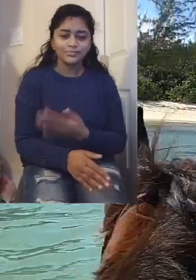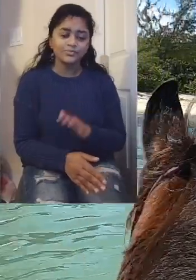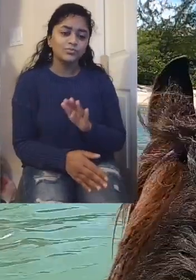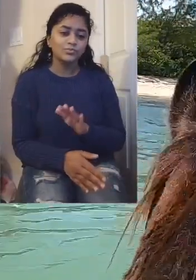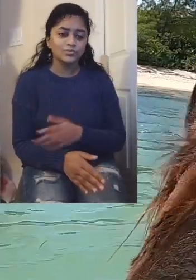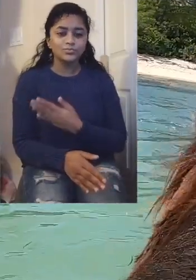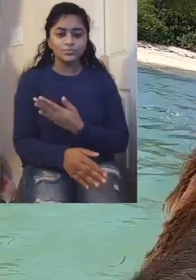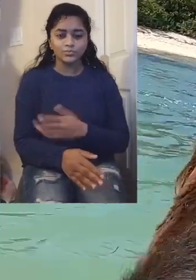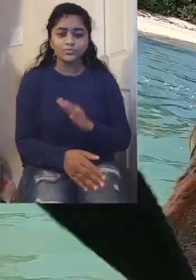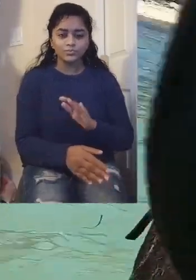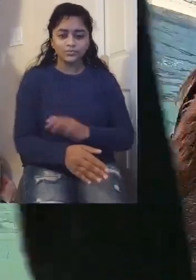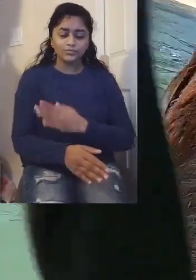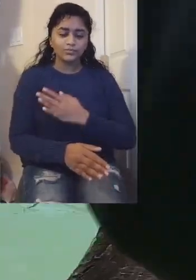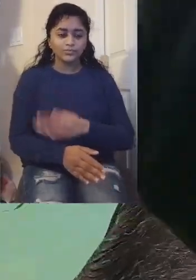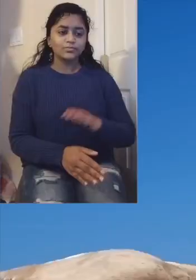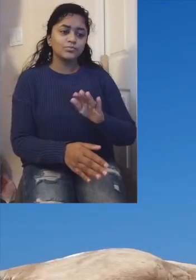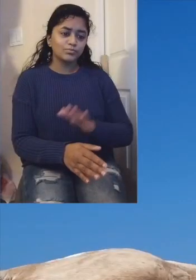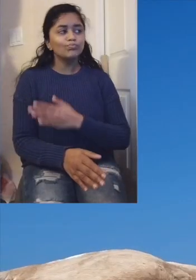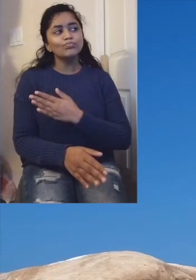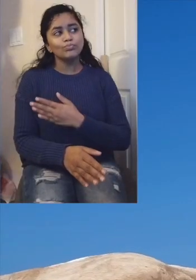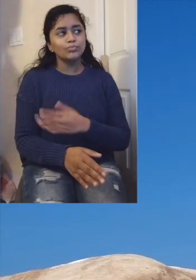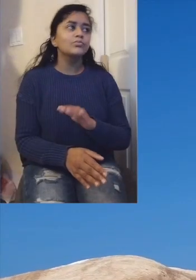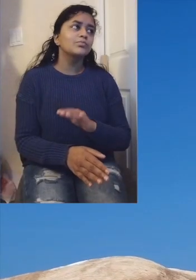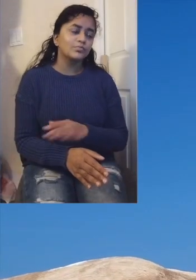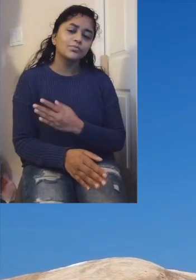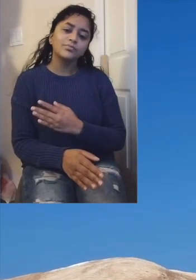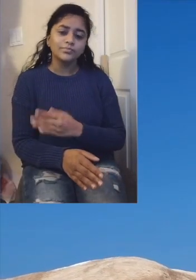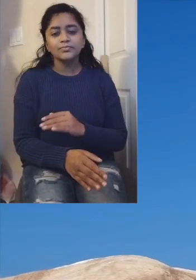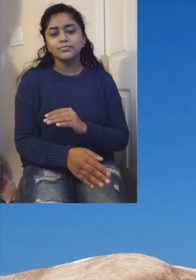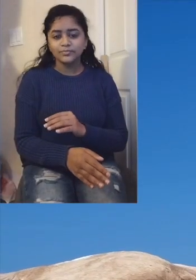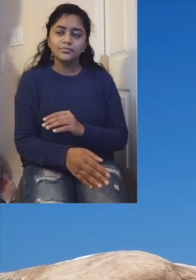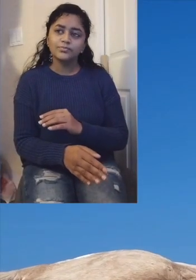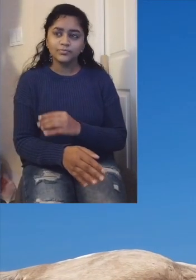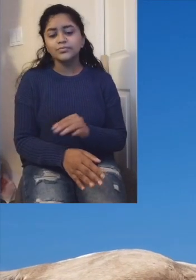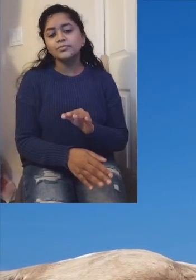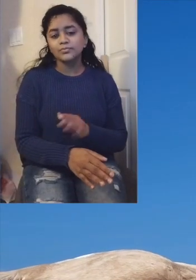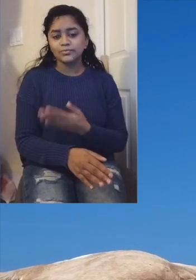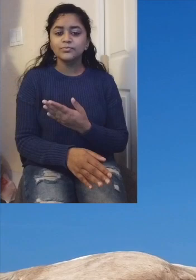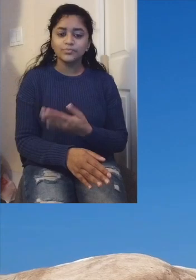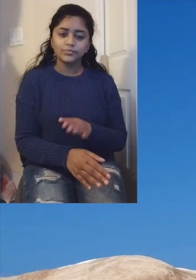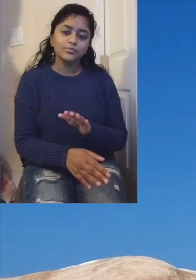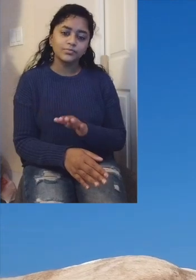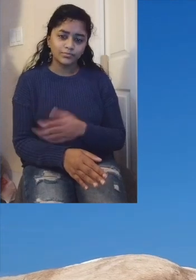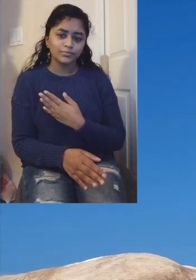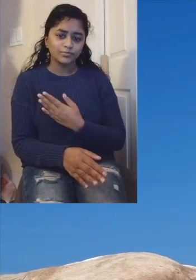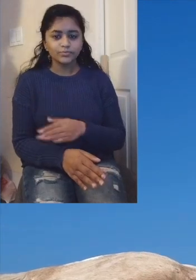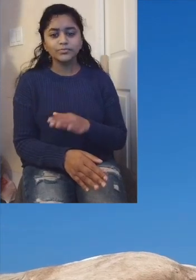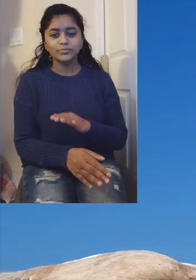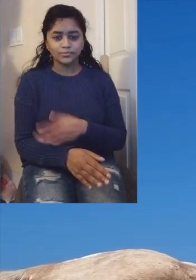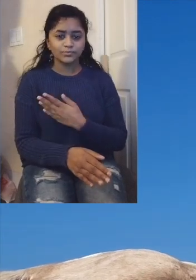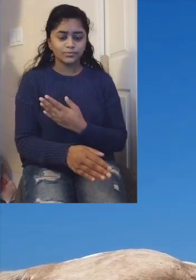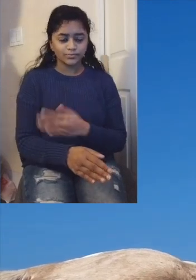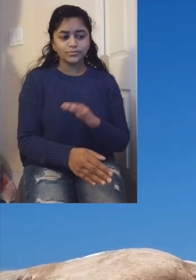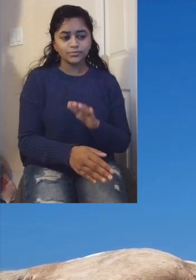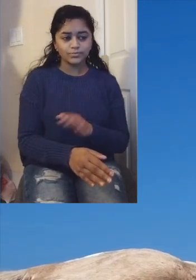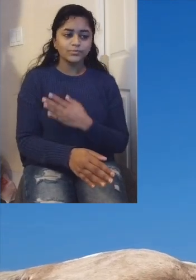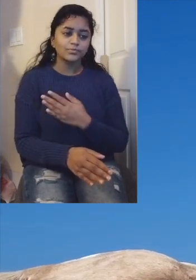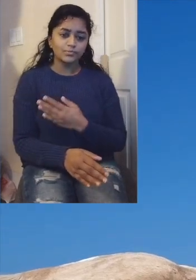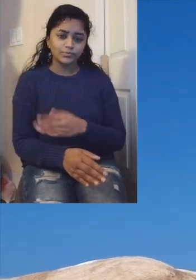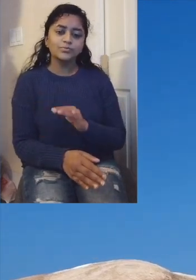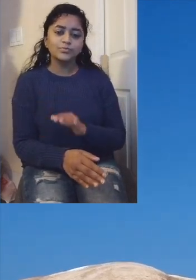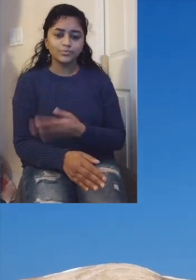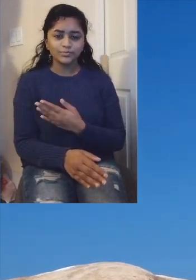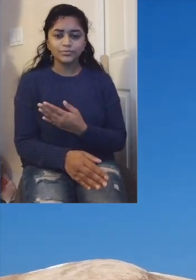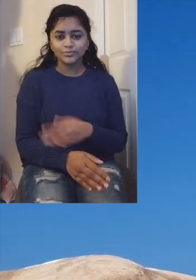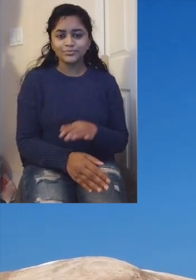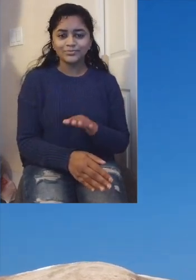be worried about hurting the horse. Or you could grab this if you like to hold on to, okay? If you feel like you're getting off balance.